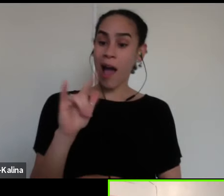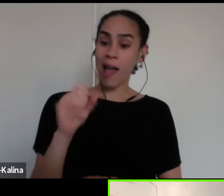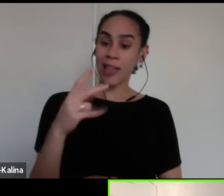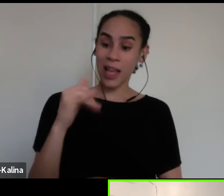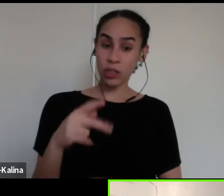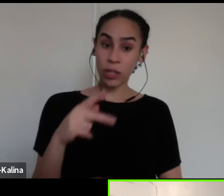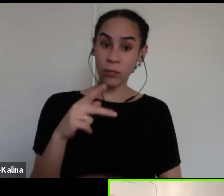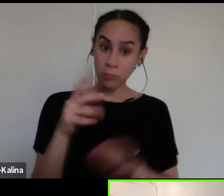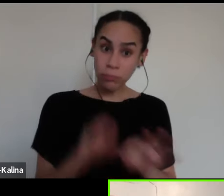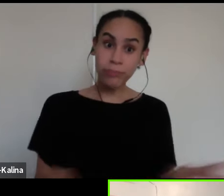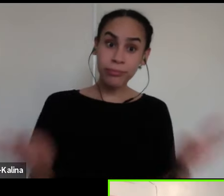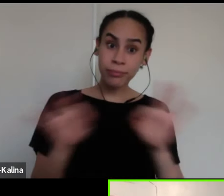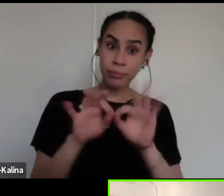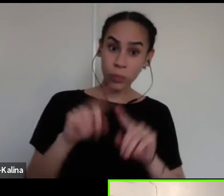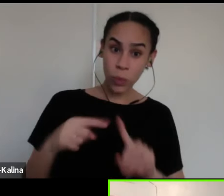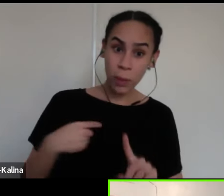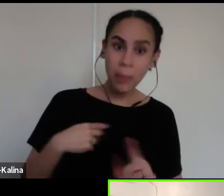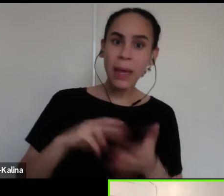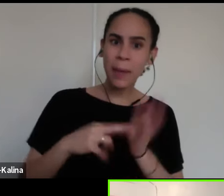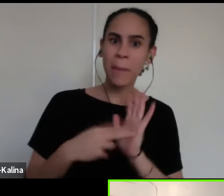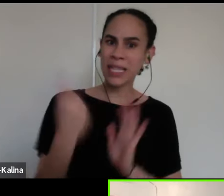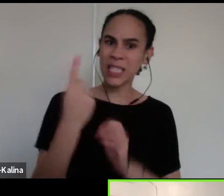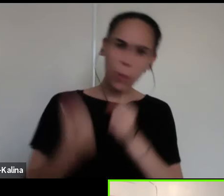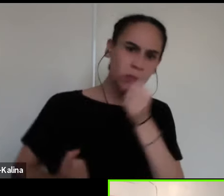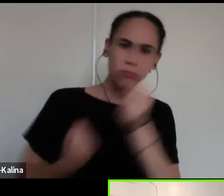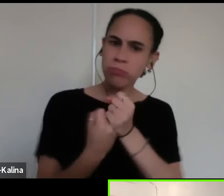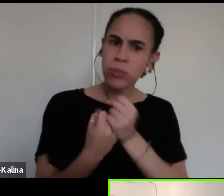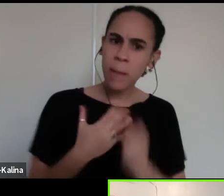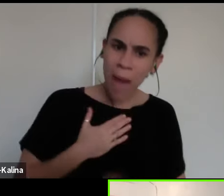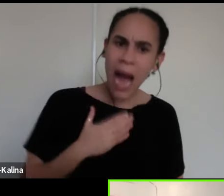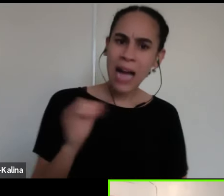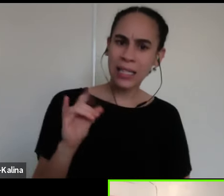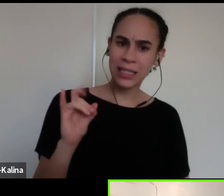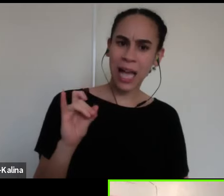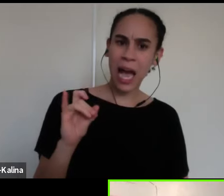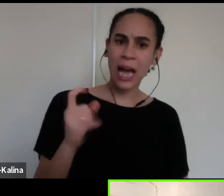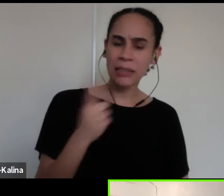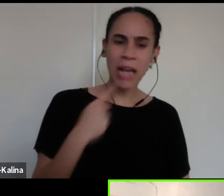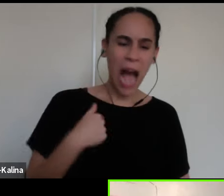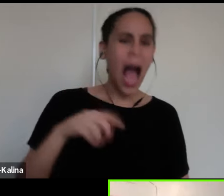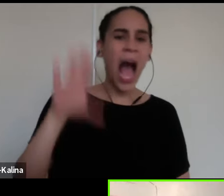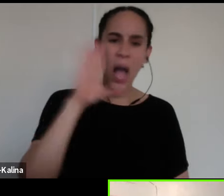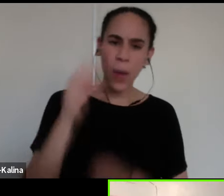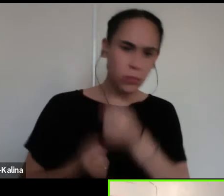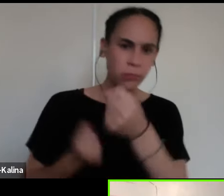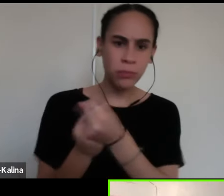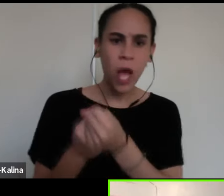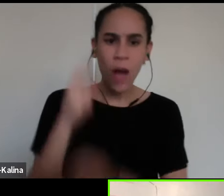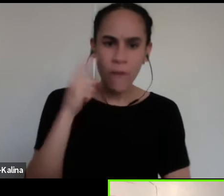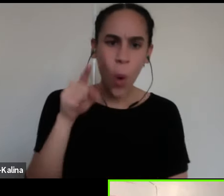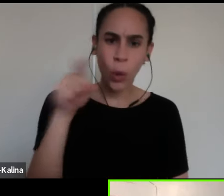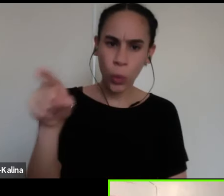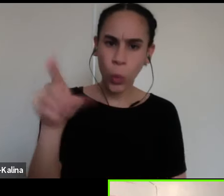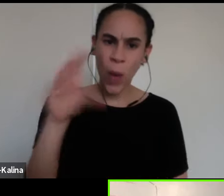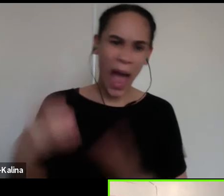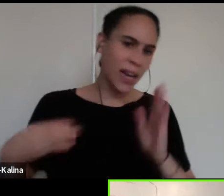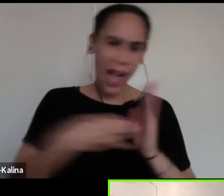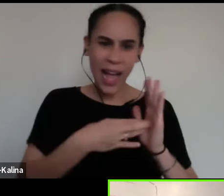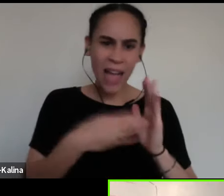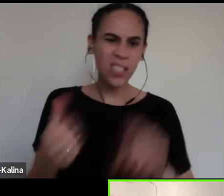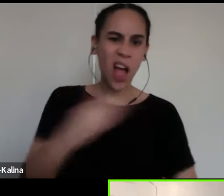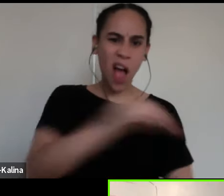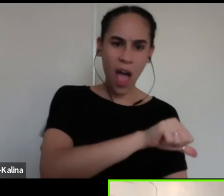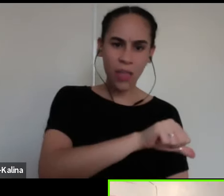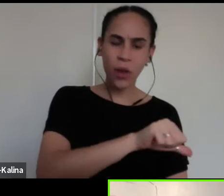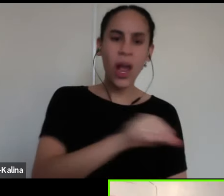matters to me is when somebody actually takes my side and says, I'm going to be for this and against the other thing, which is not a middle